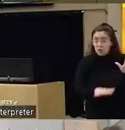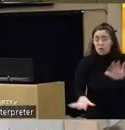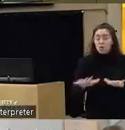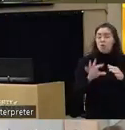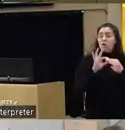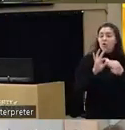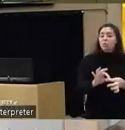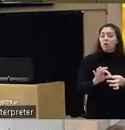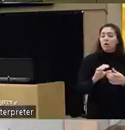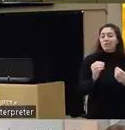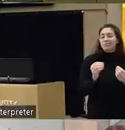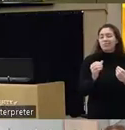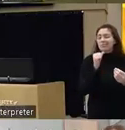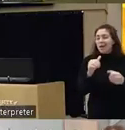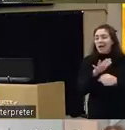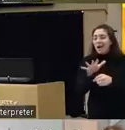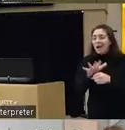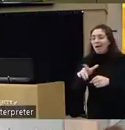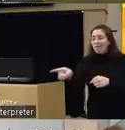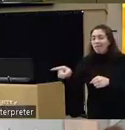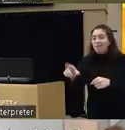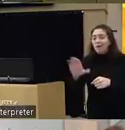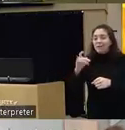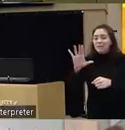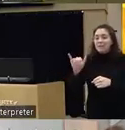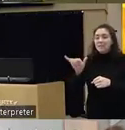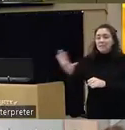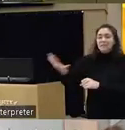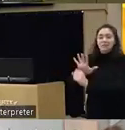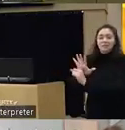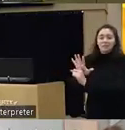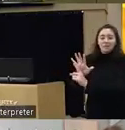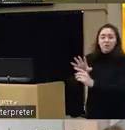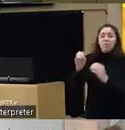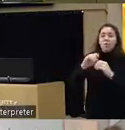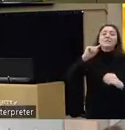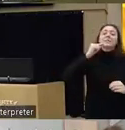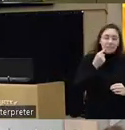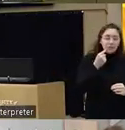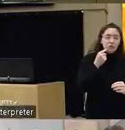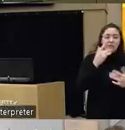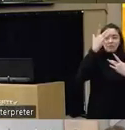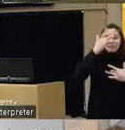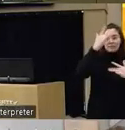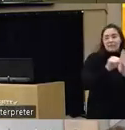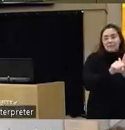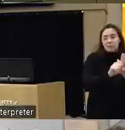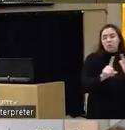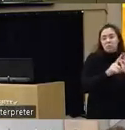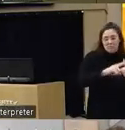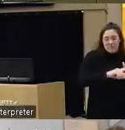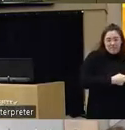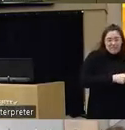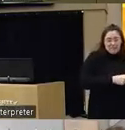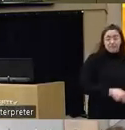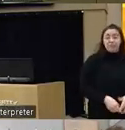if there's lack of capacity elsewhere, what we may be seeing are more severe symptoms from the very beginning. And then our